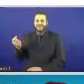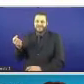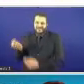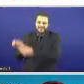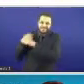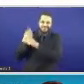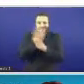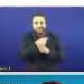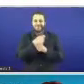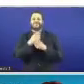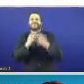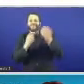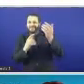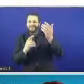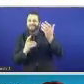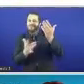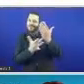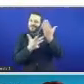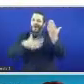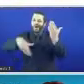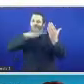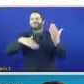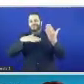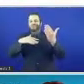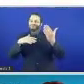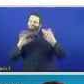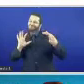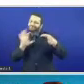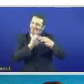the connection is like ice